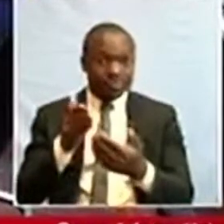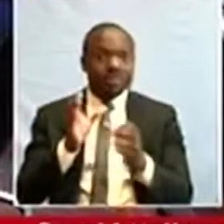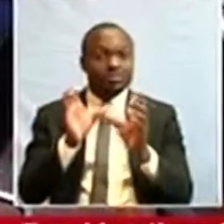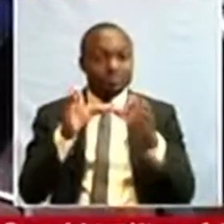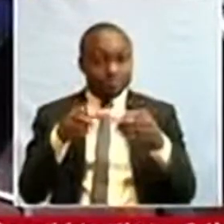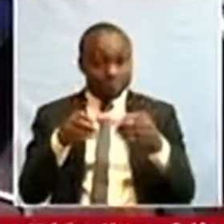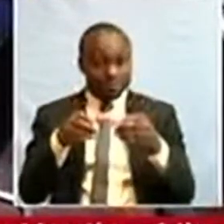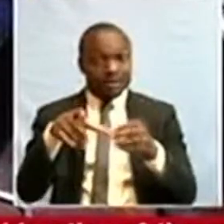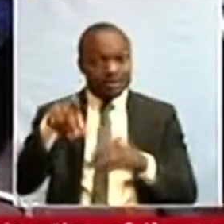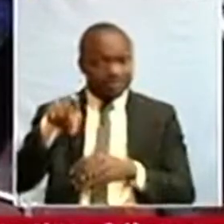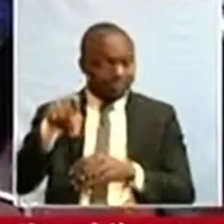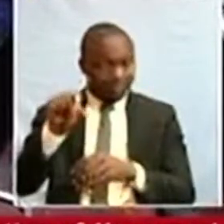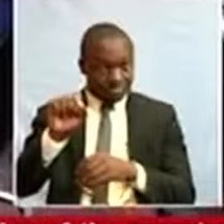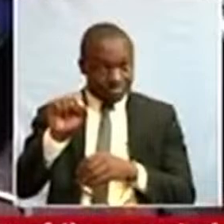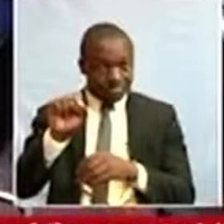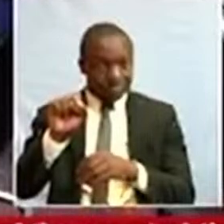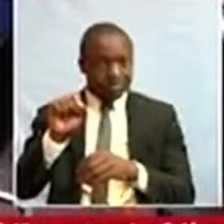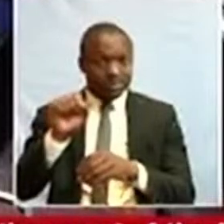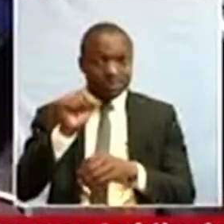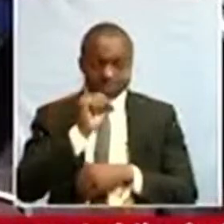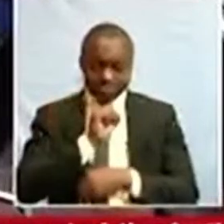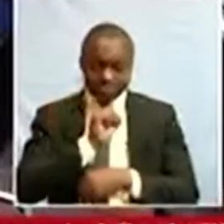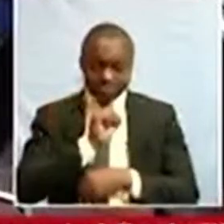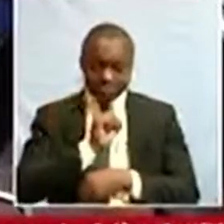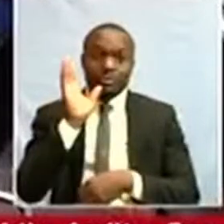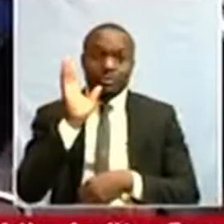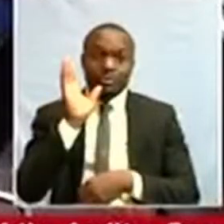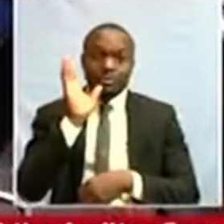the controlling officer has willingly apologized,